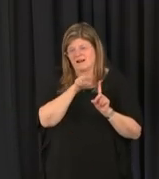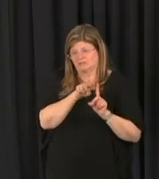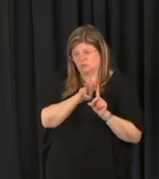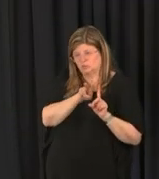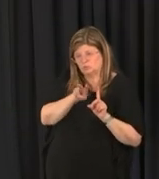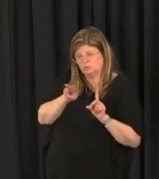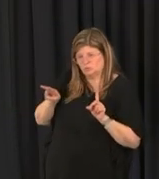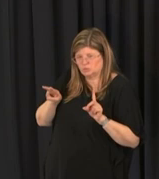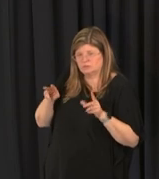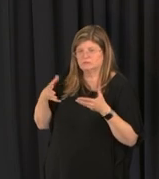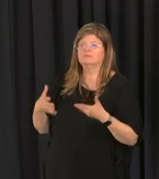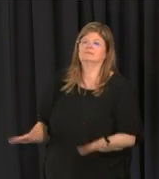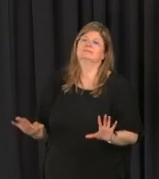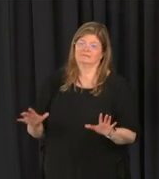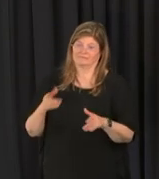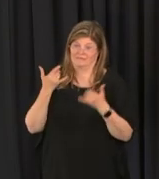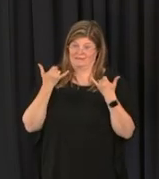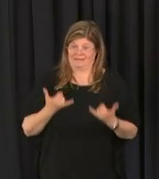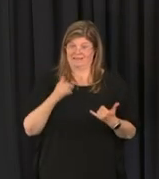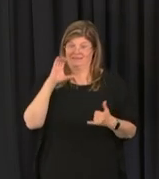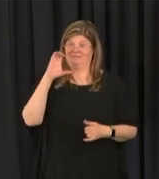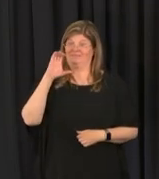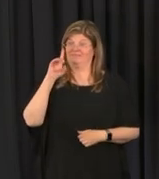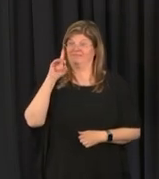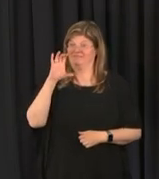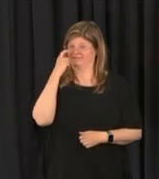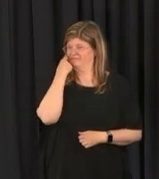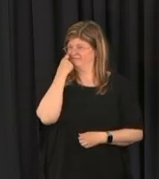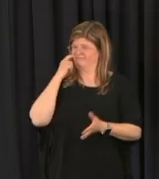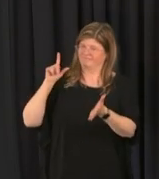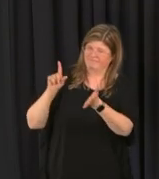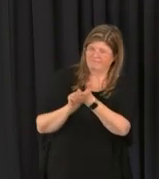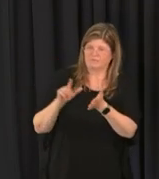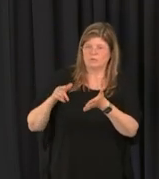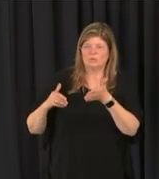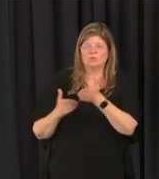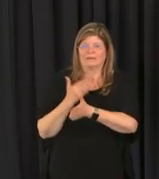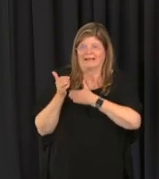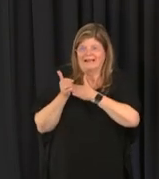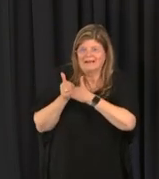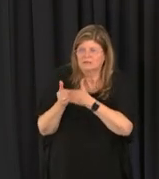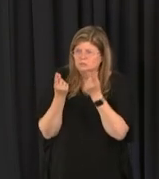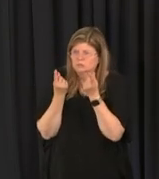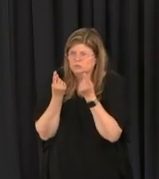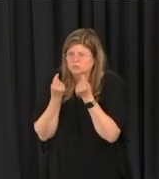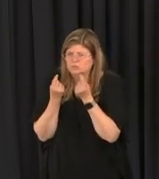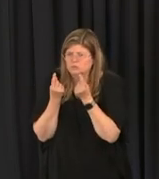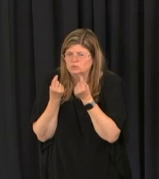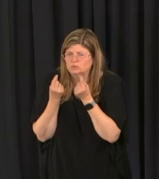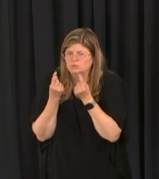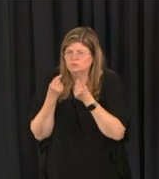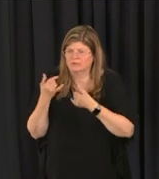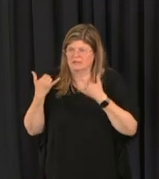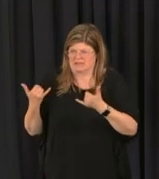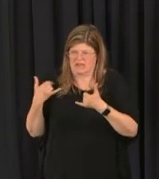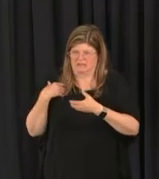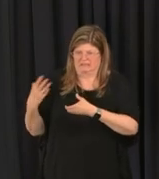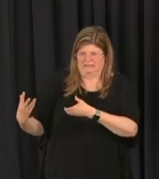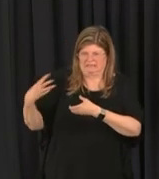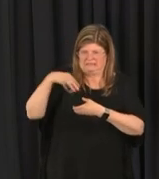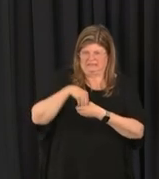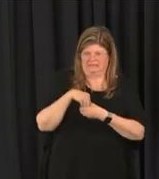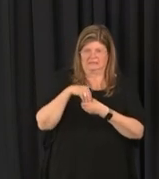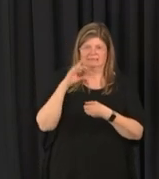guidance earlier this week in terms of what fully vaccinated people can do. We'll be incorporating that into DC health guidance